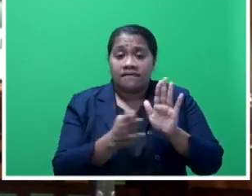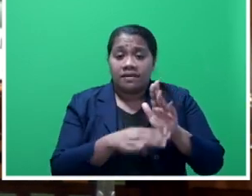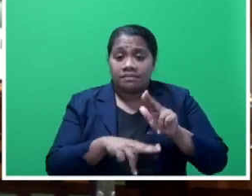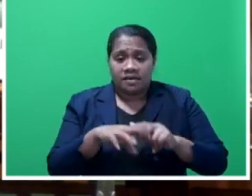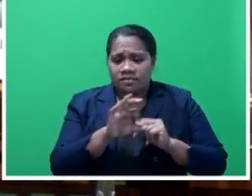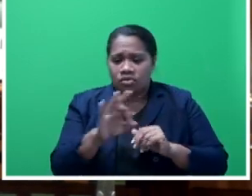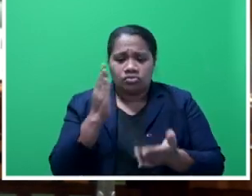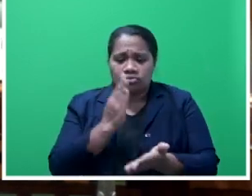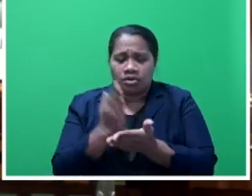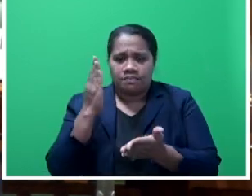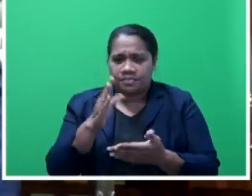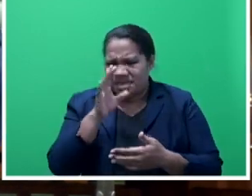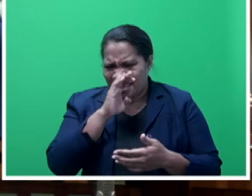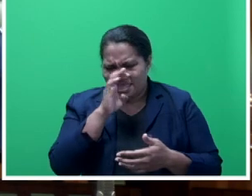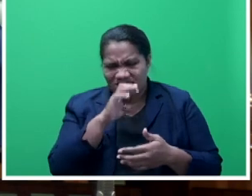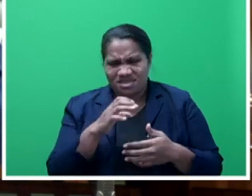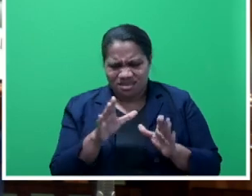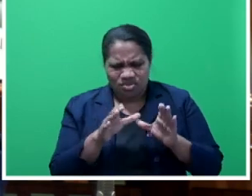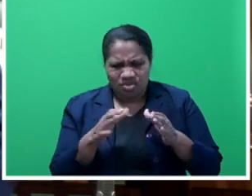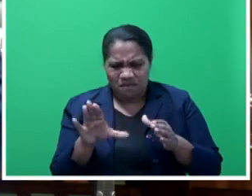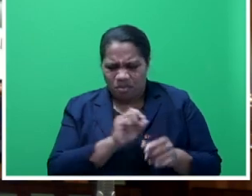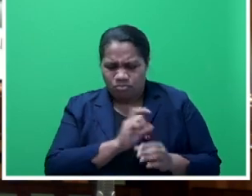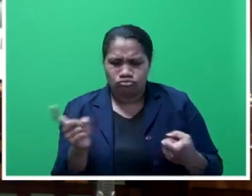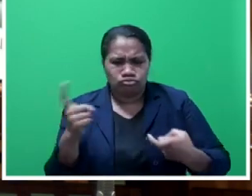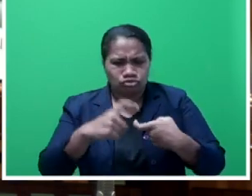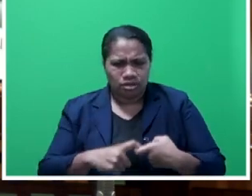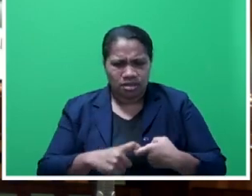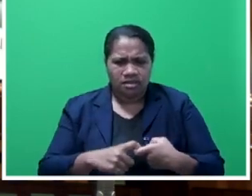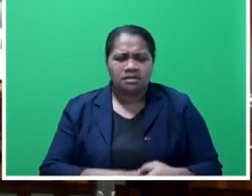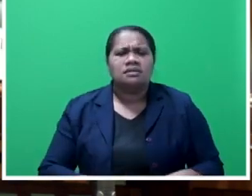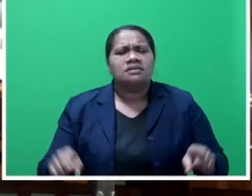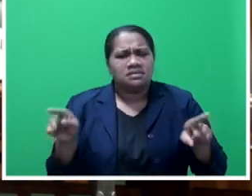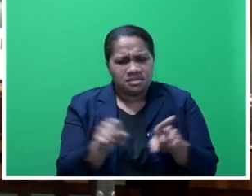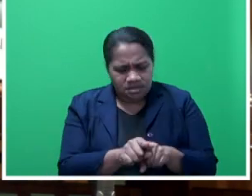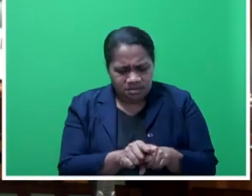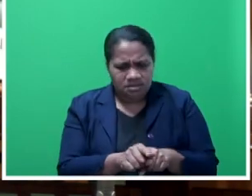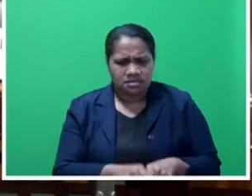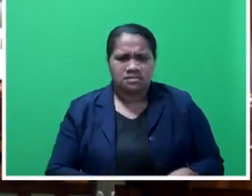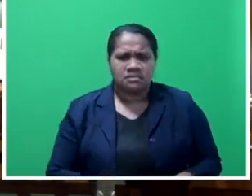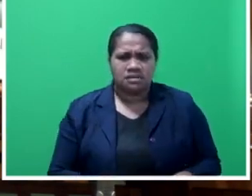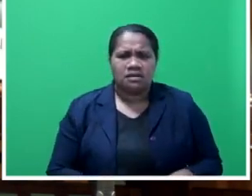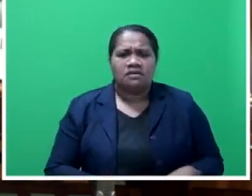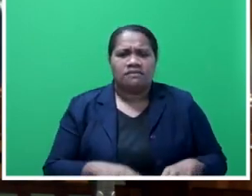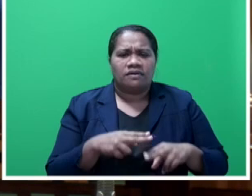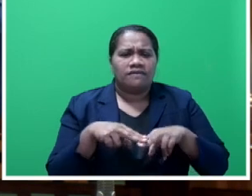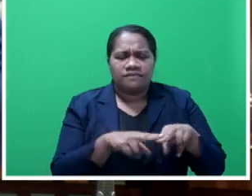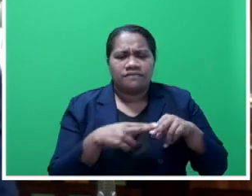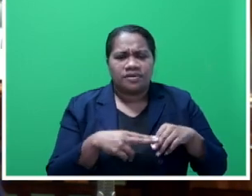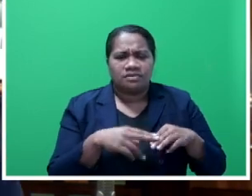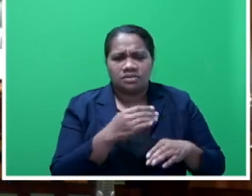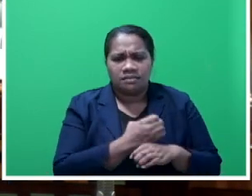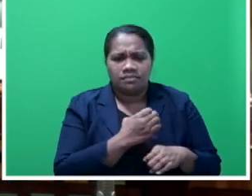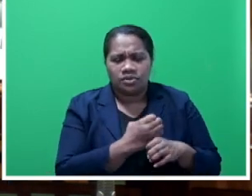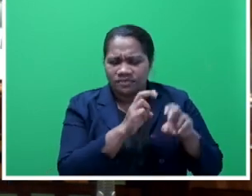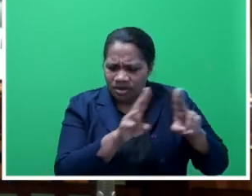from joining RFMF. The Fiji Employees Federation does not stop any group from joining Fiji Employees Federation. The Fiji Chamber of Commerce does